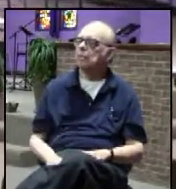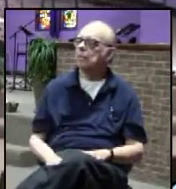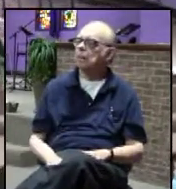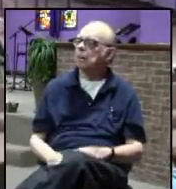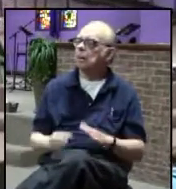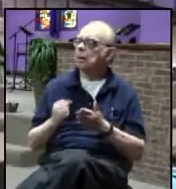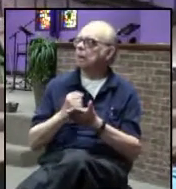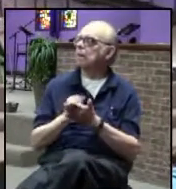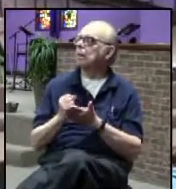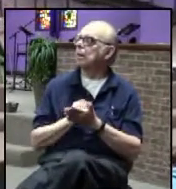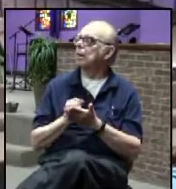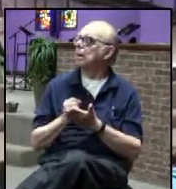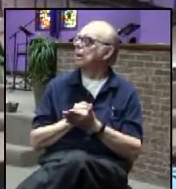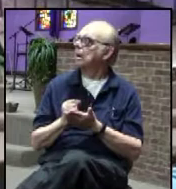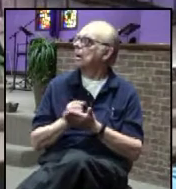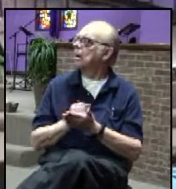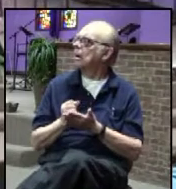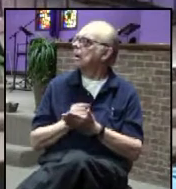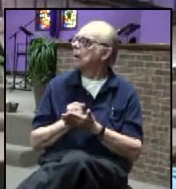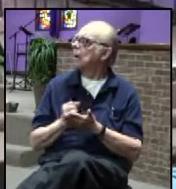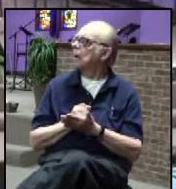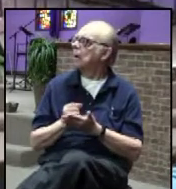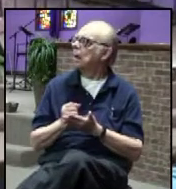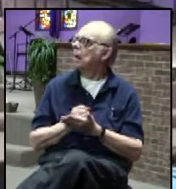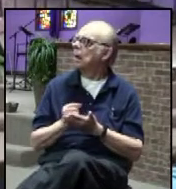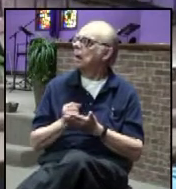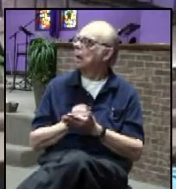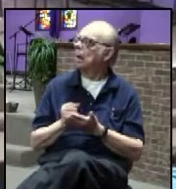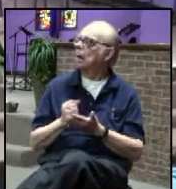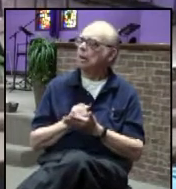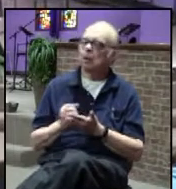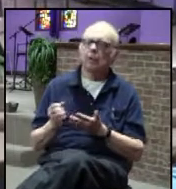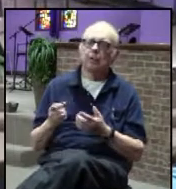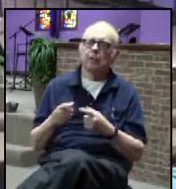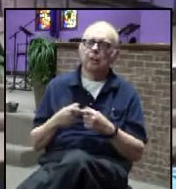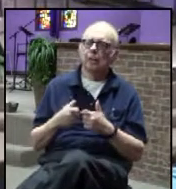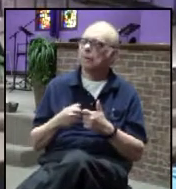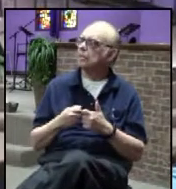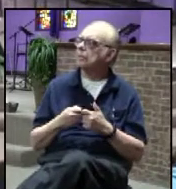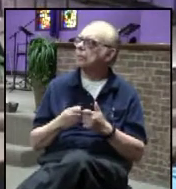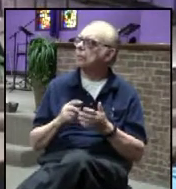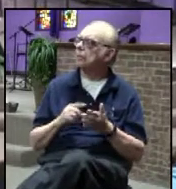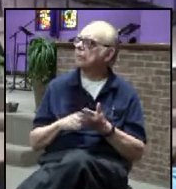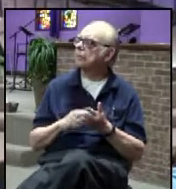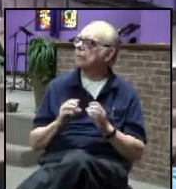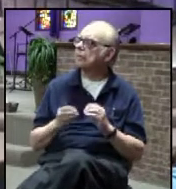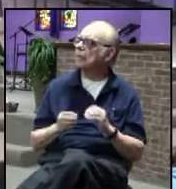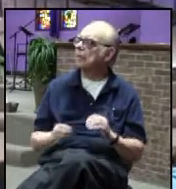last screen, Mark, you can actually text to this number